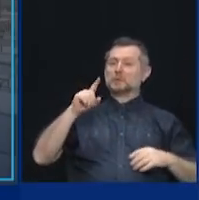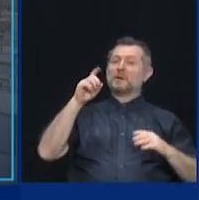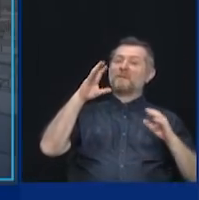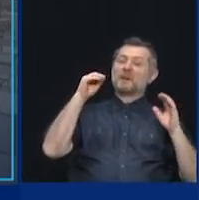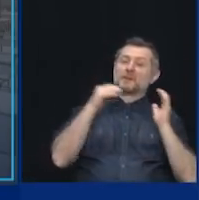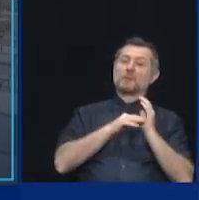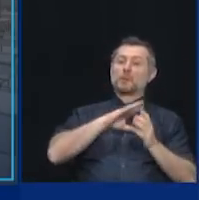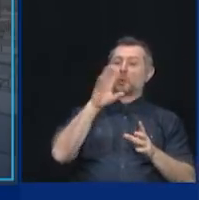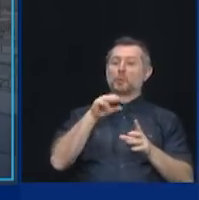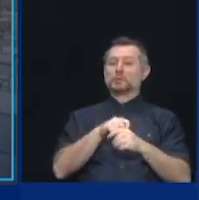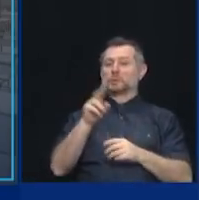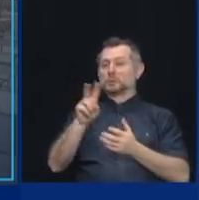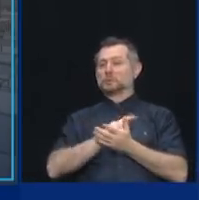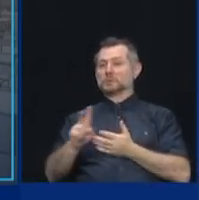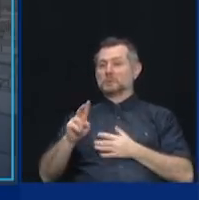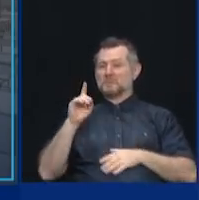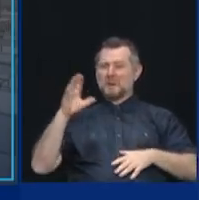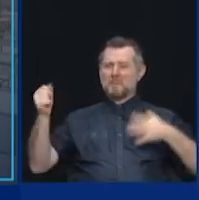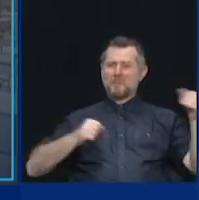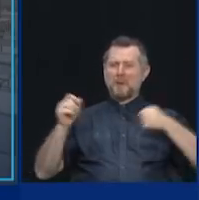told.